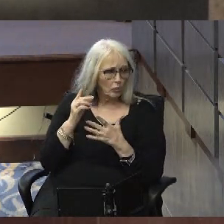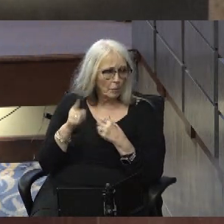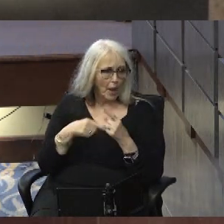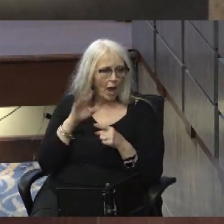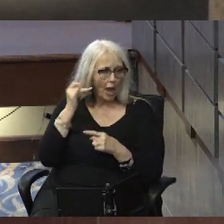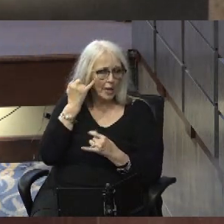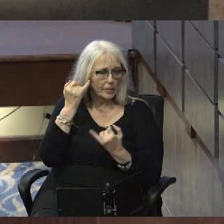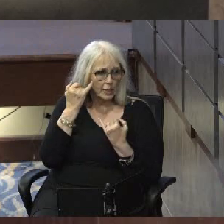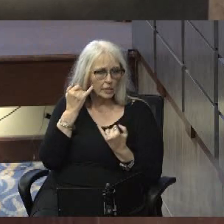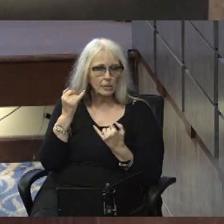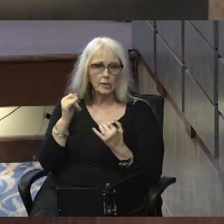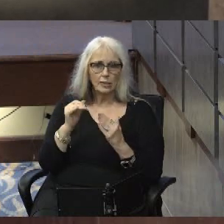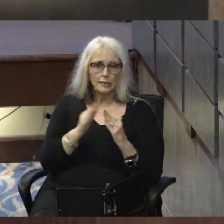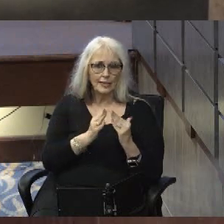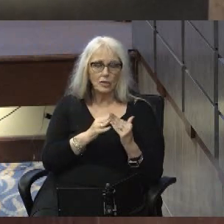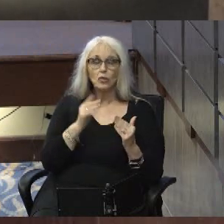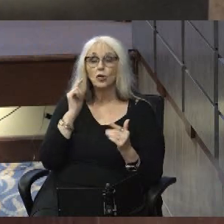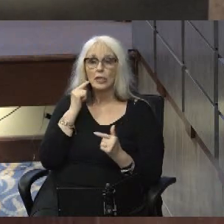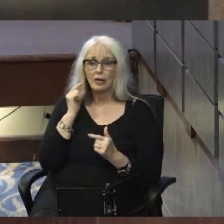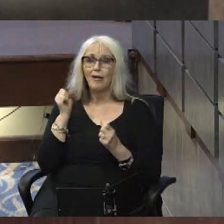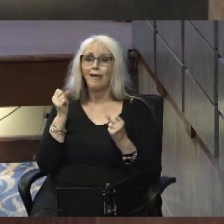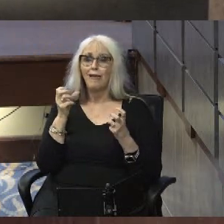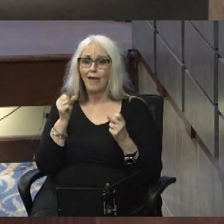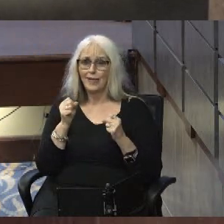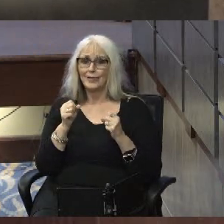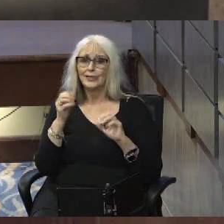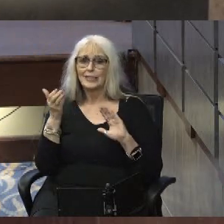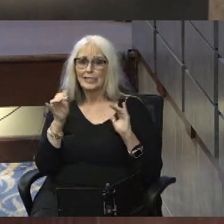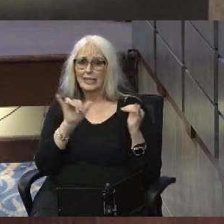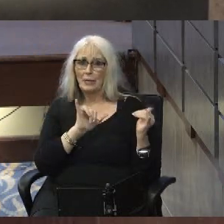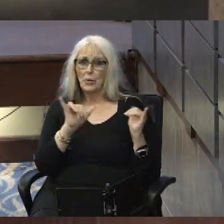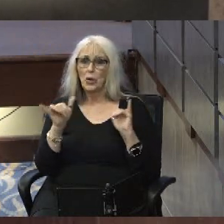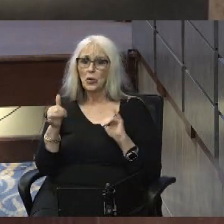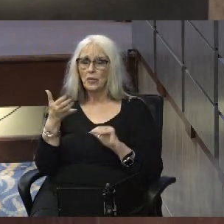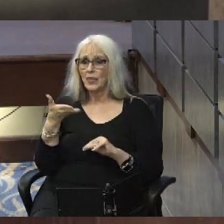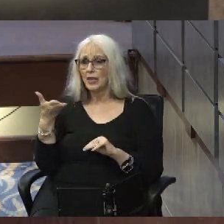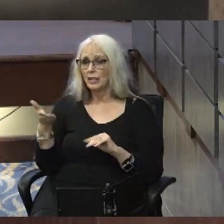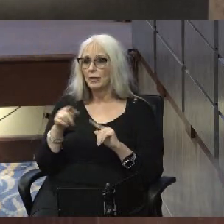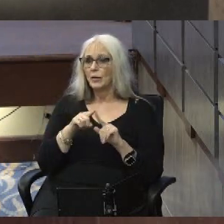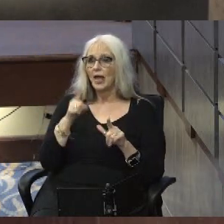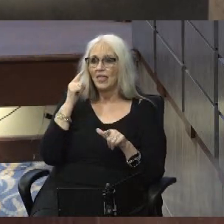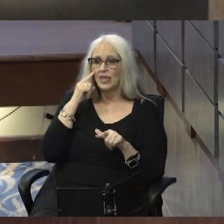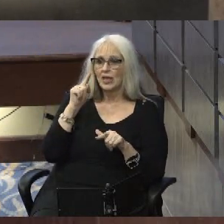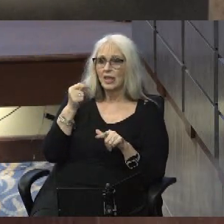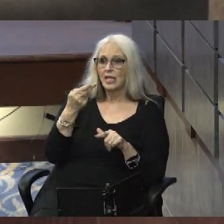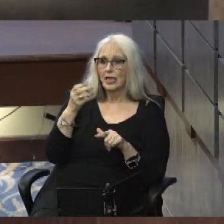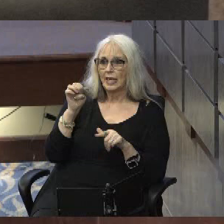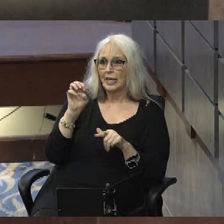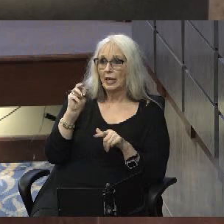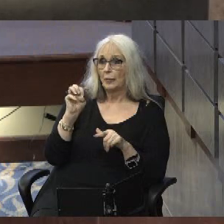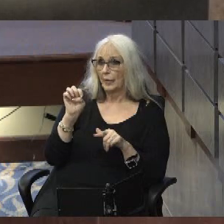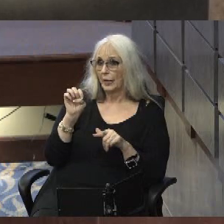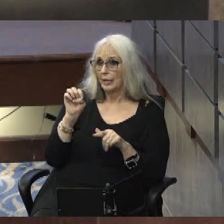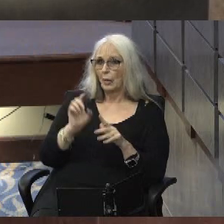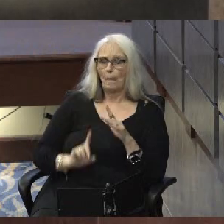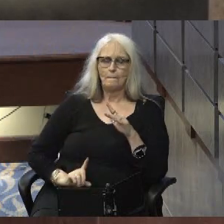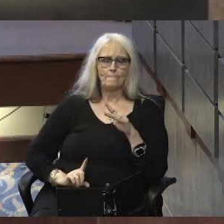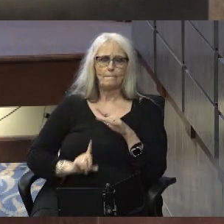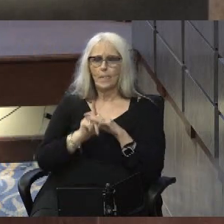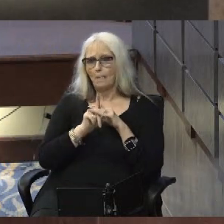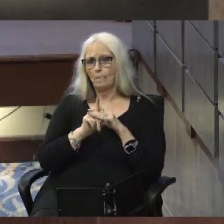probably hear really similar things. There's going to be some diversity in that, but I believe that there are themes that will jump out really easily.